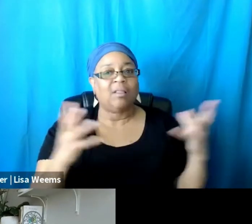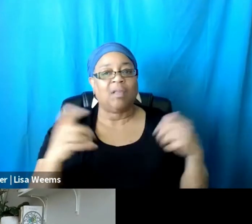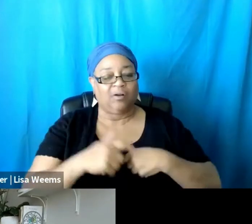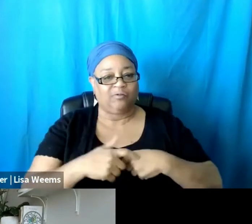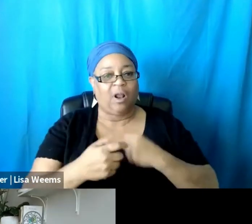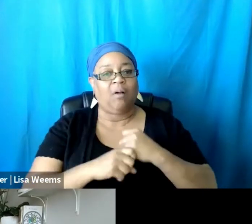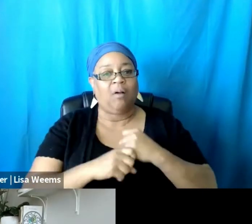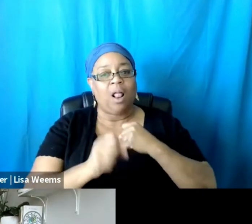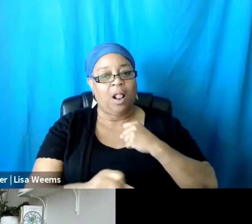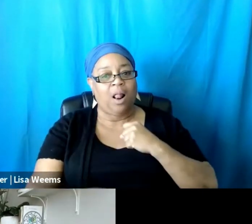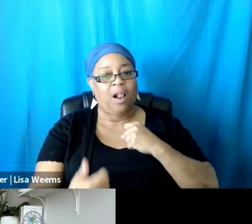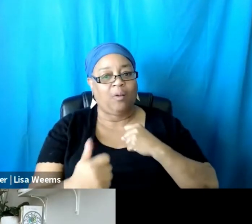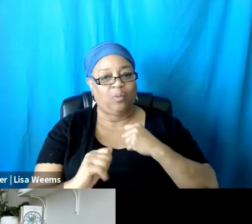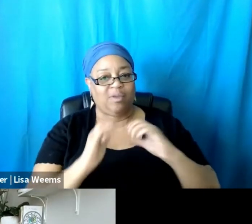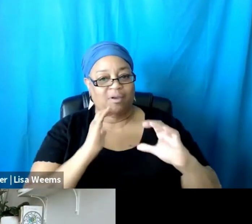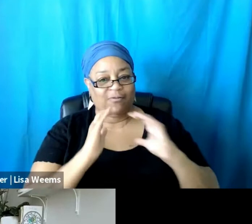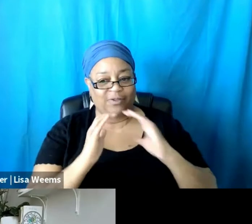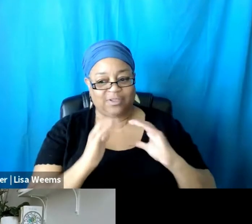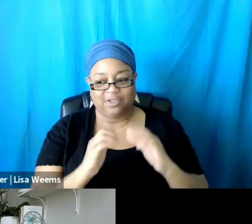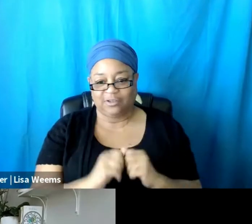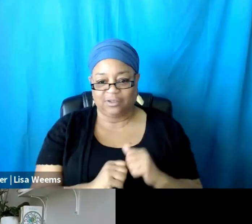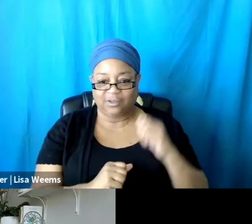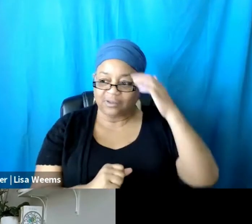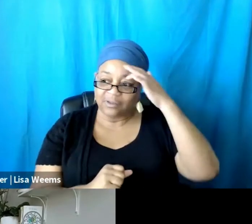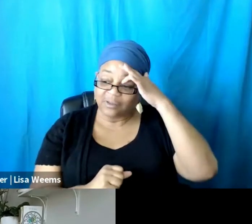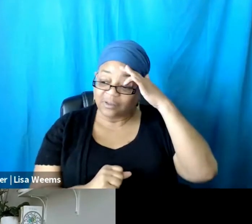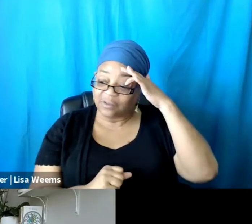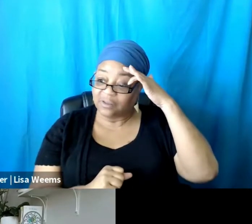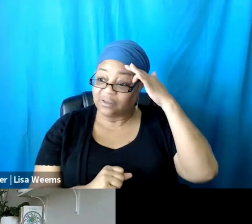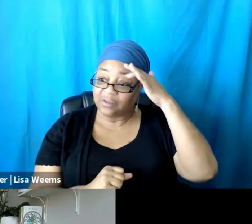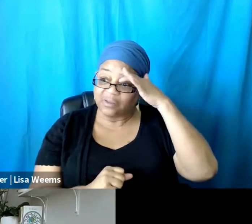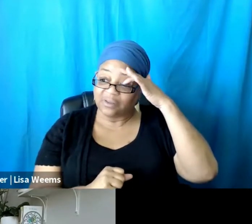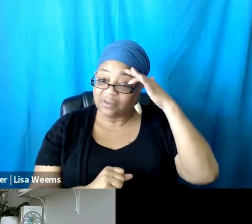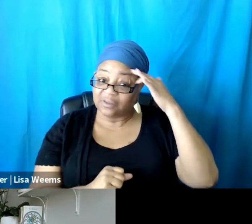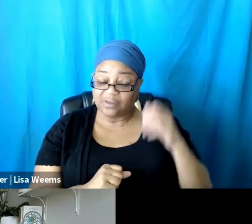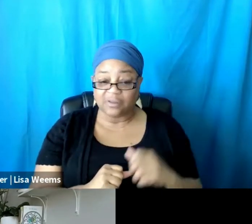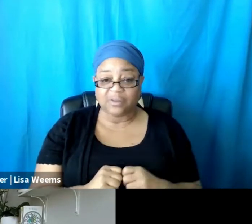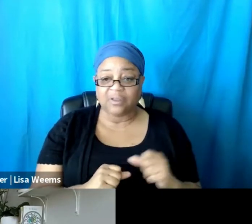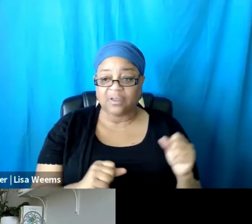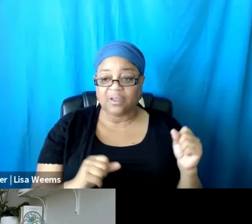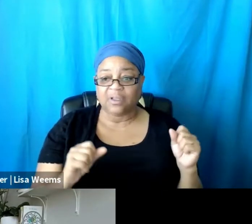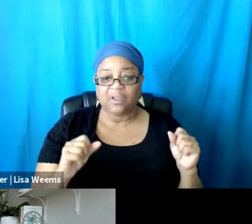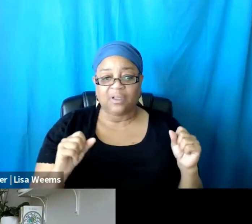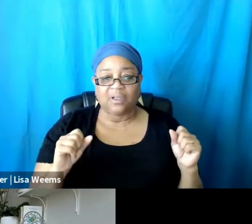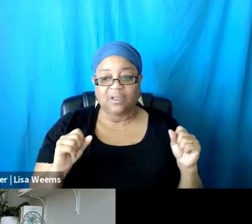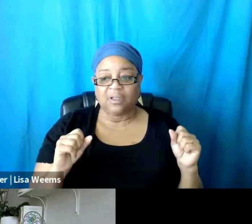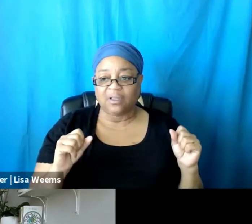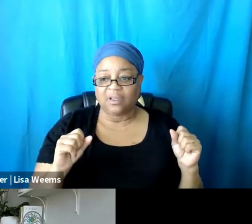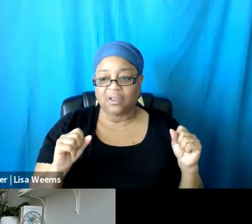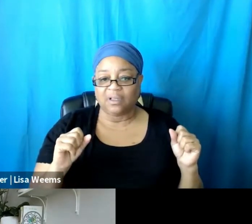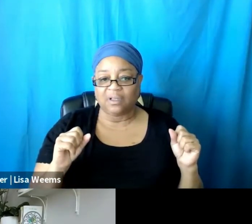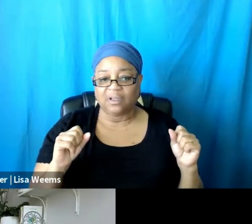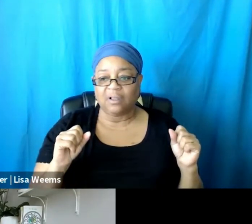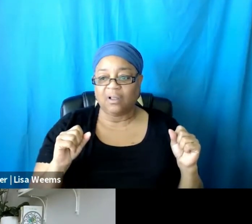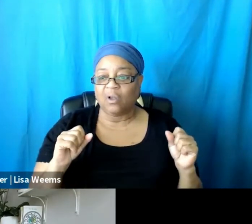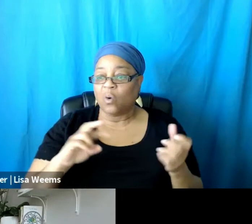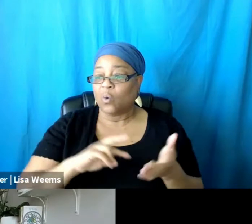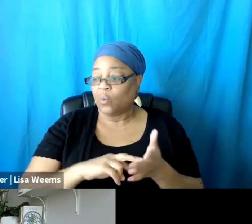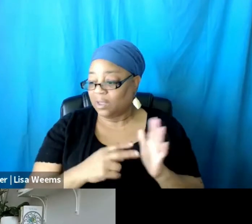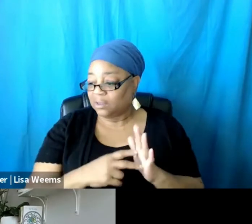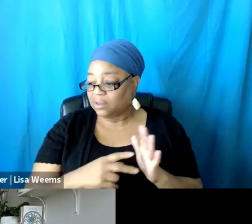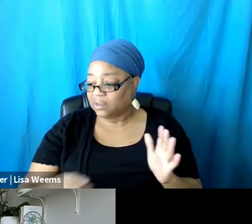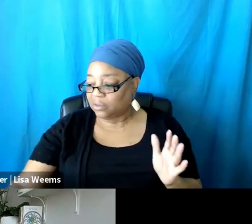having this conversation. And so first, just explaining who Healthcare Ready is and what we intend to do. So